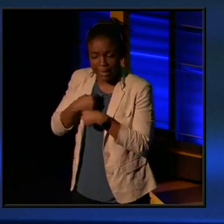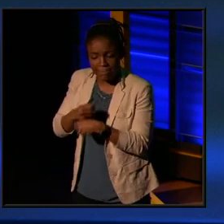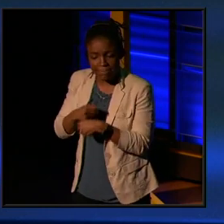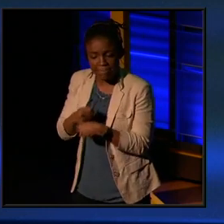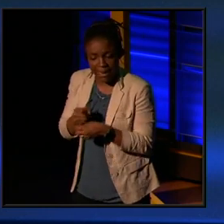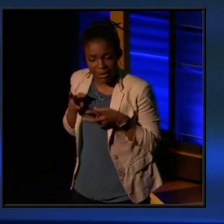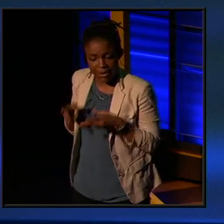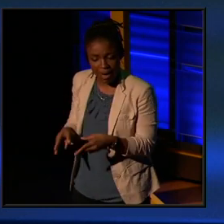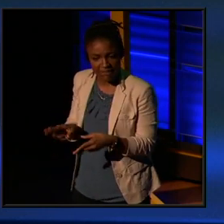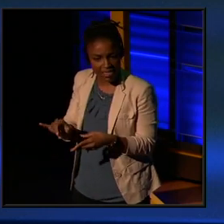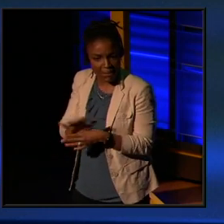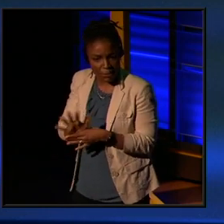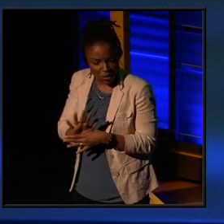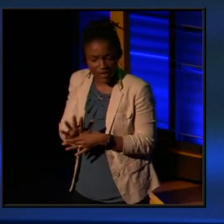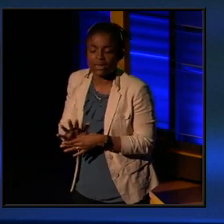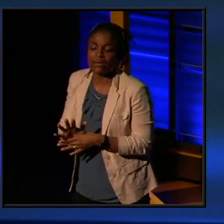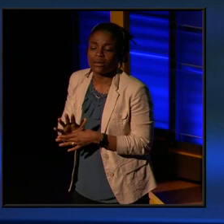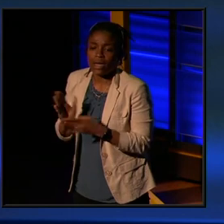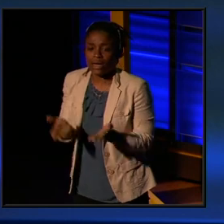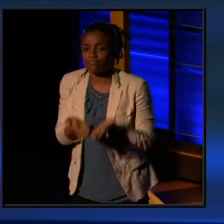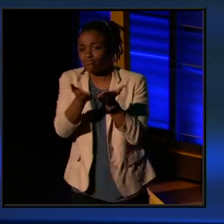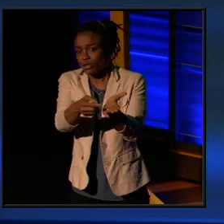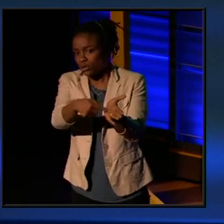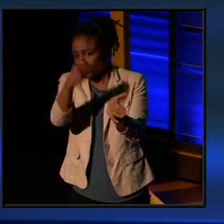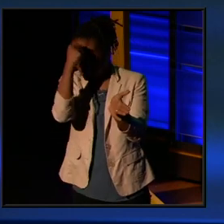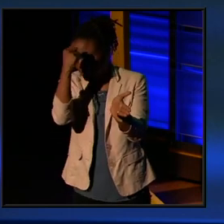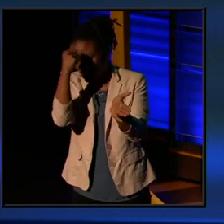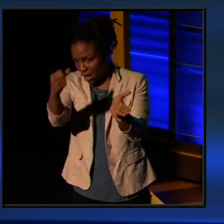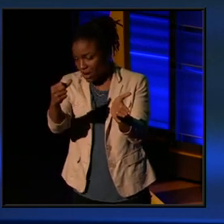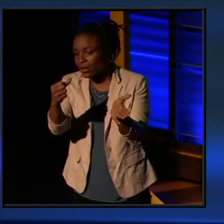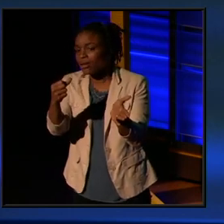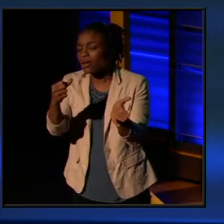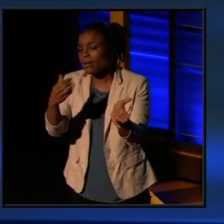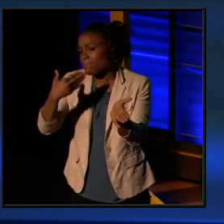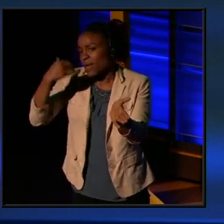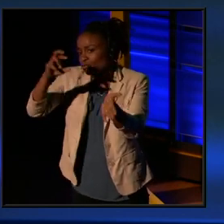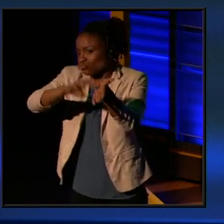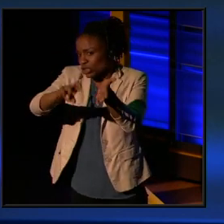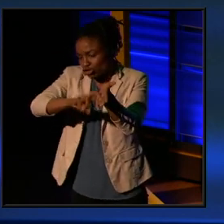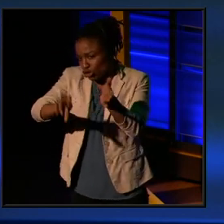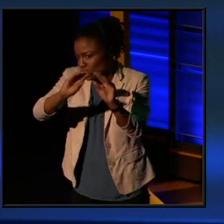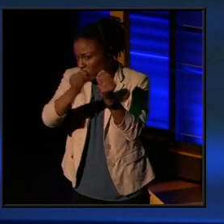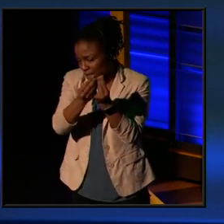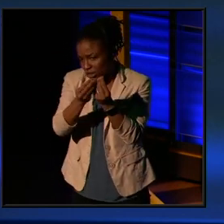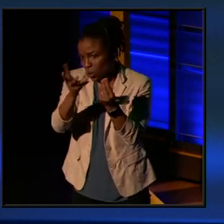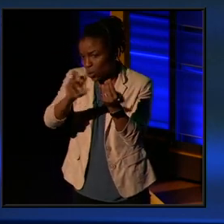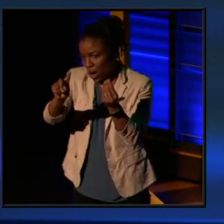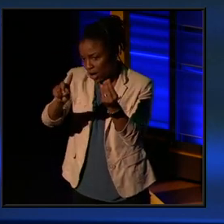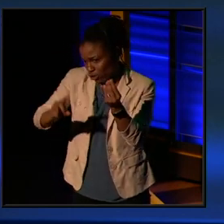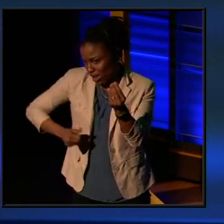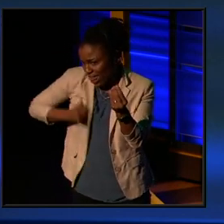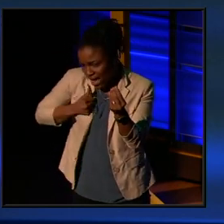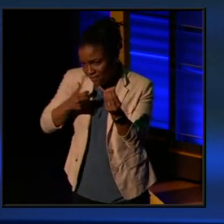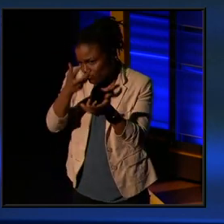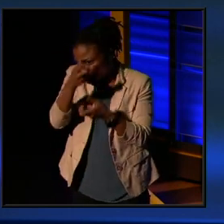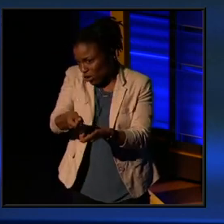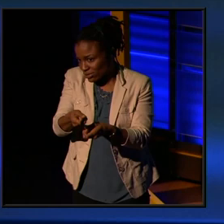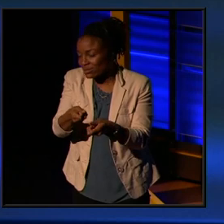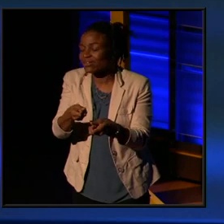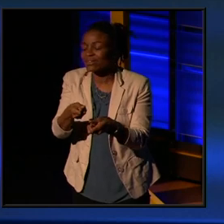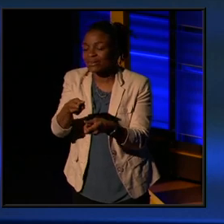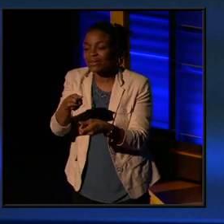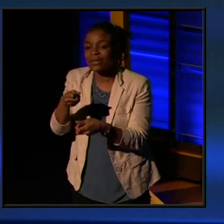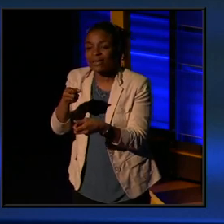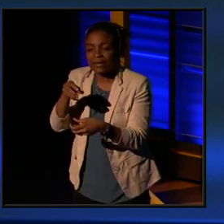and we took that to the Wildlife Trust of India, which is one of India's best research and advocacy organizations, and to WildAid, which is an